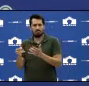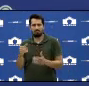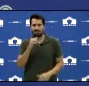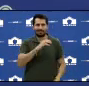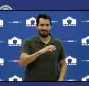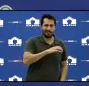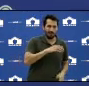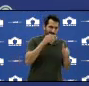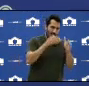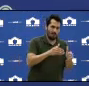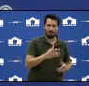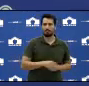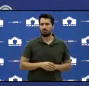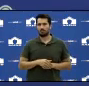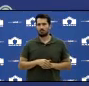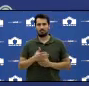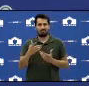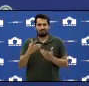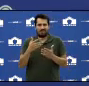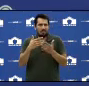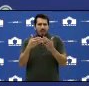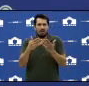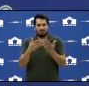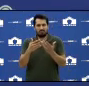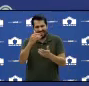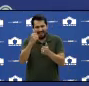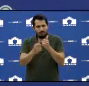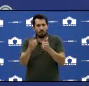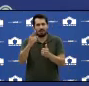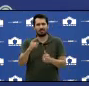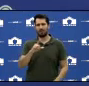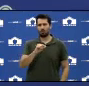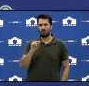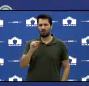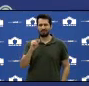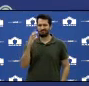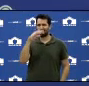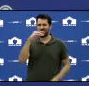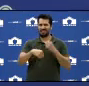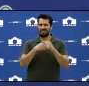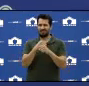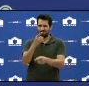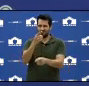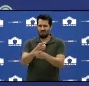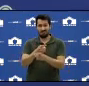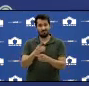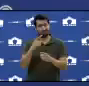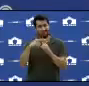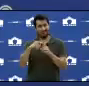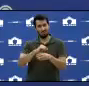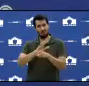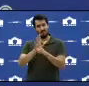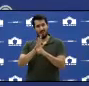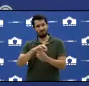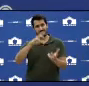not any other descriptor. But 2020 was an odd year for lots of reasons, one of them being the pandemic.